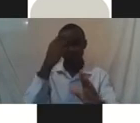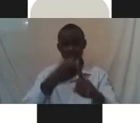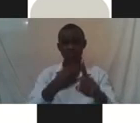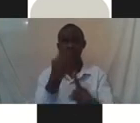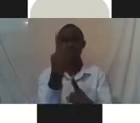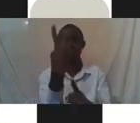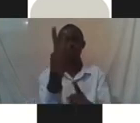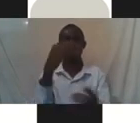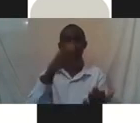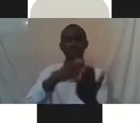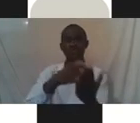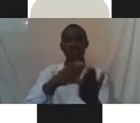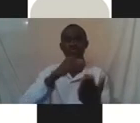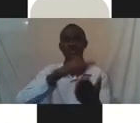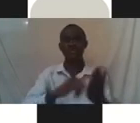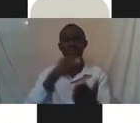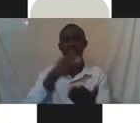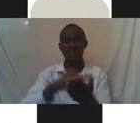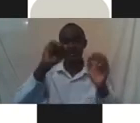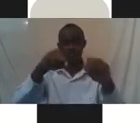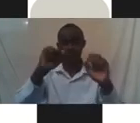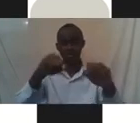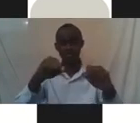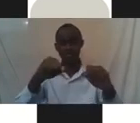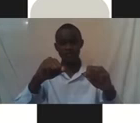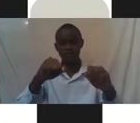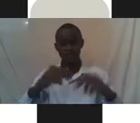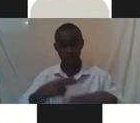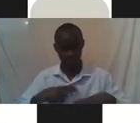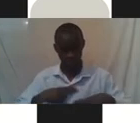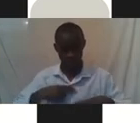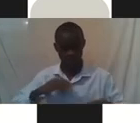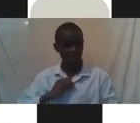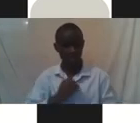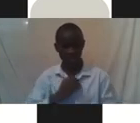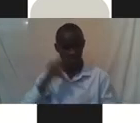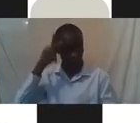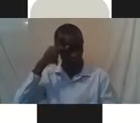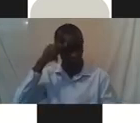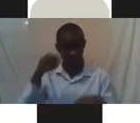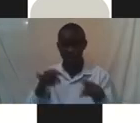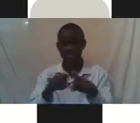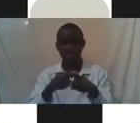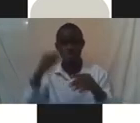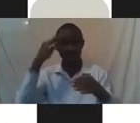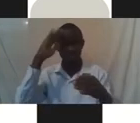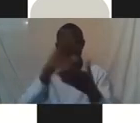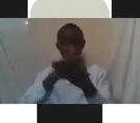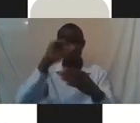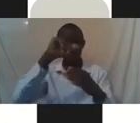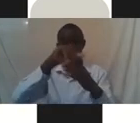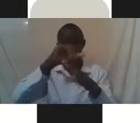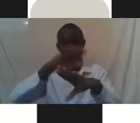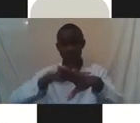participants, just so that we can honor our philosophy and belief on public